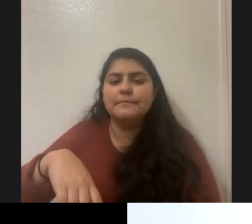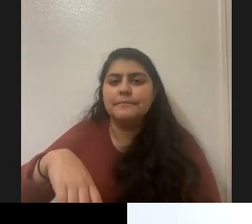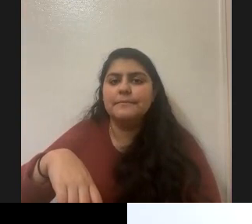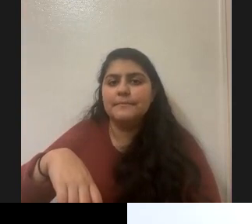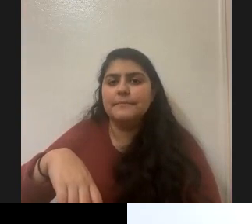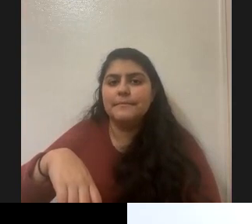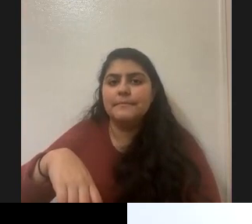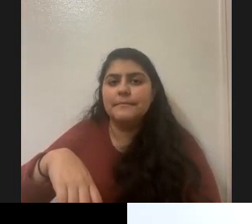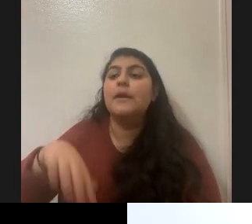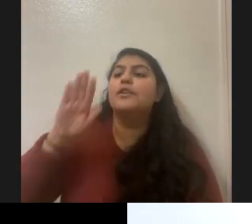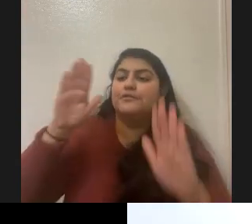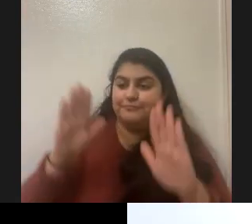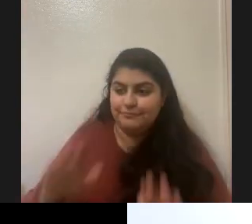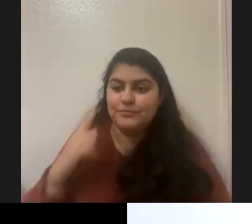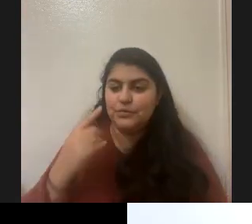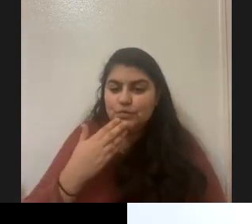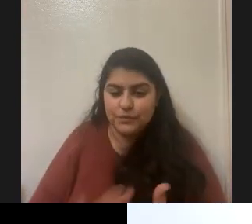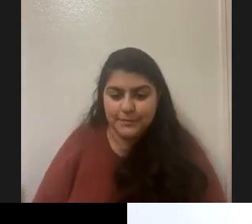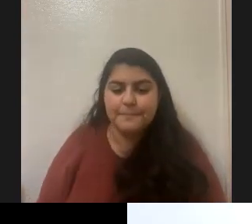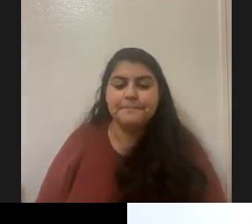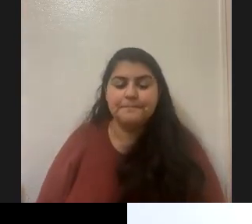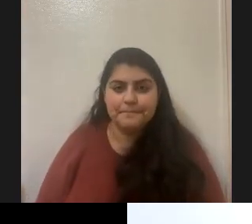Awesome. We answered that one.